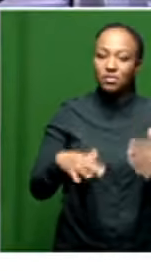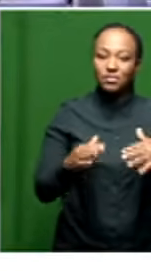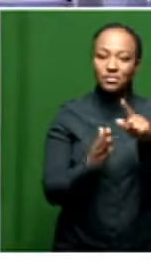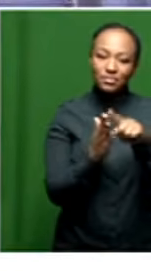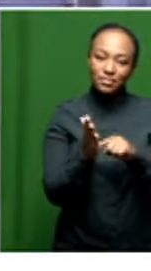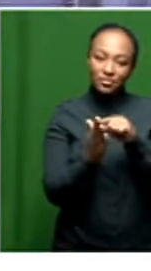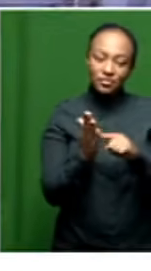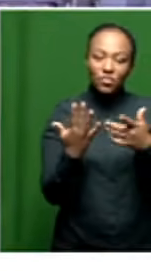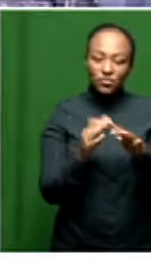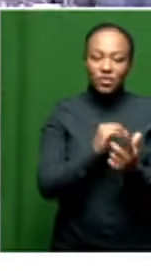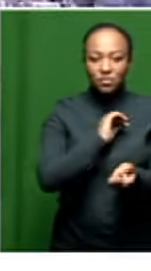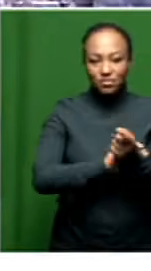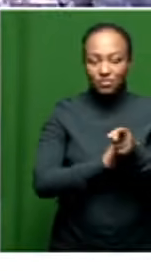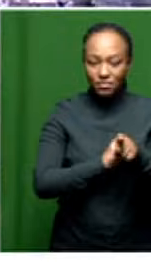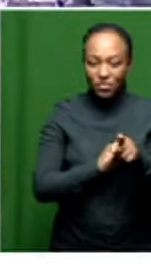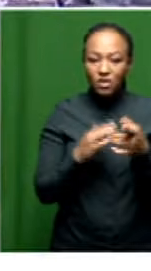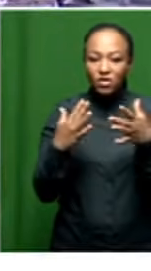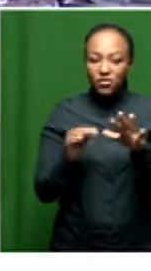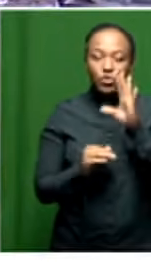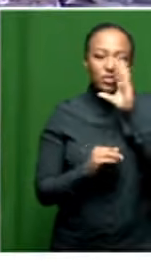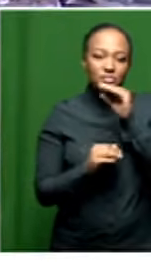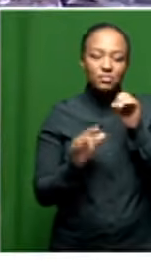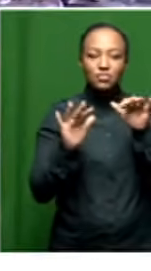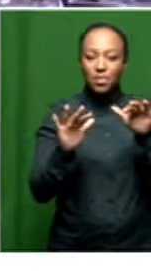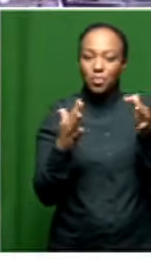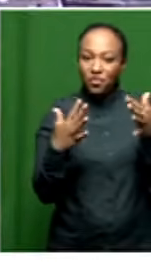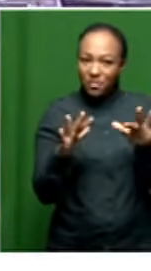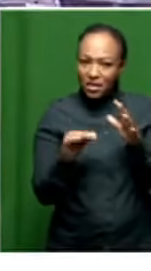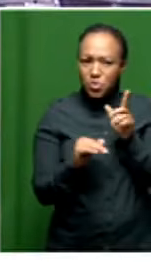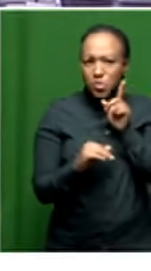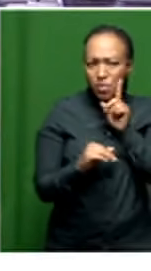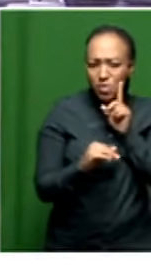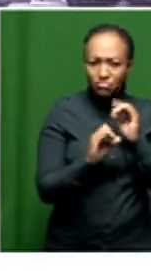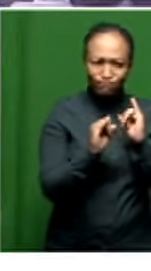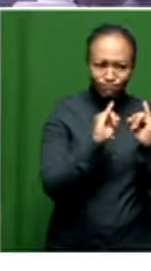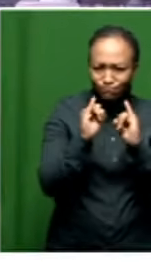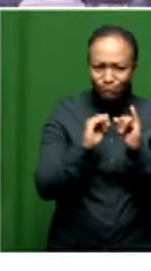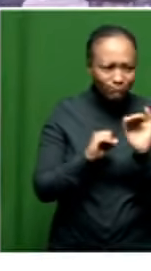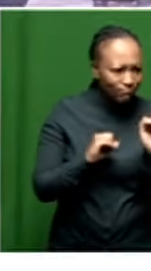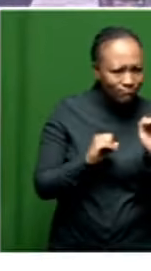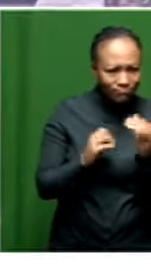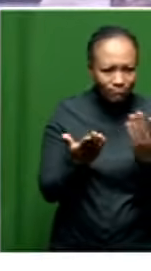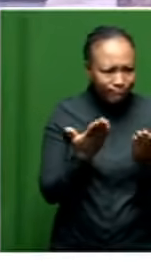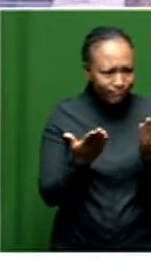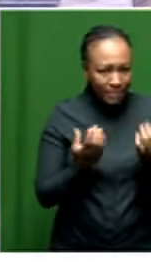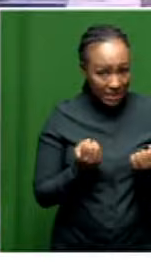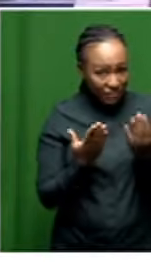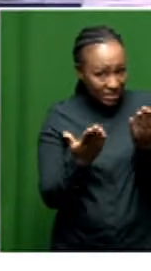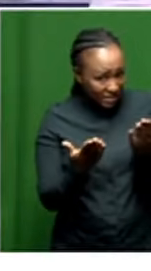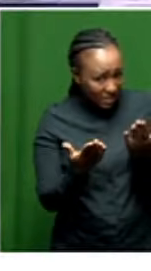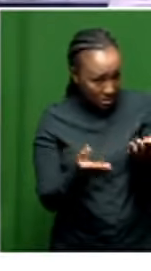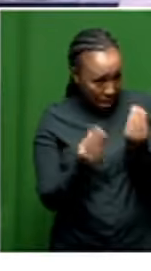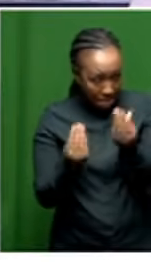are all about. And I mean, you can just speak to people here on the ground and find out from them, I mean, are they getting those